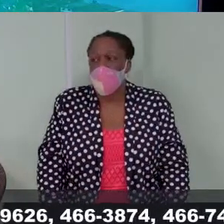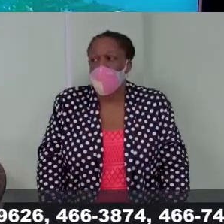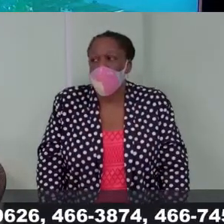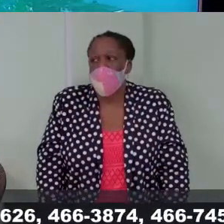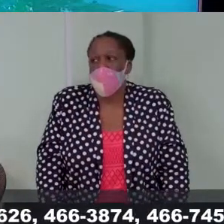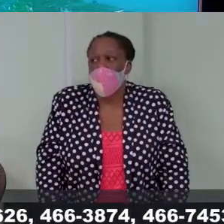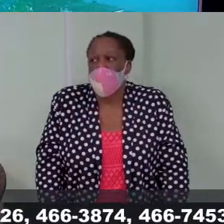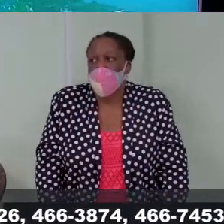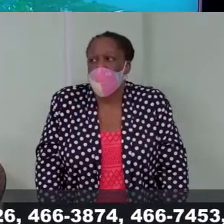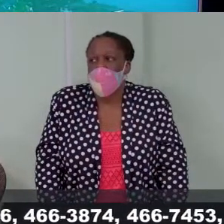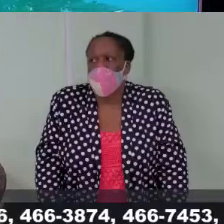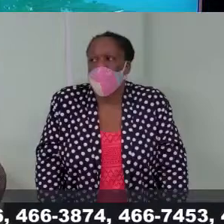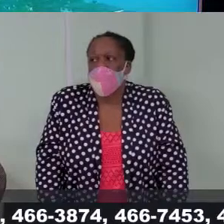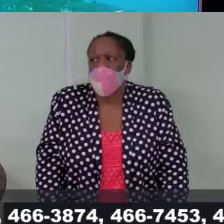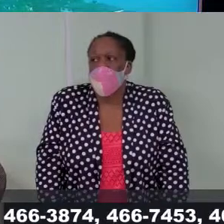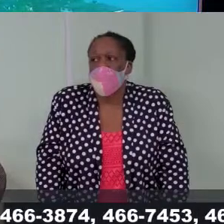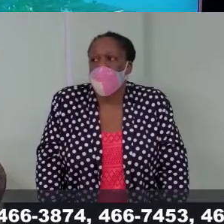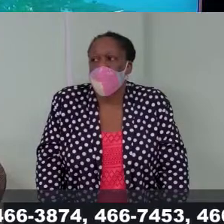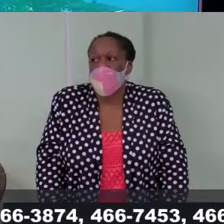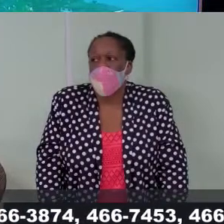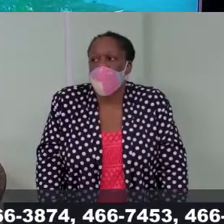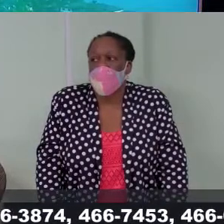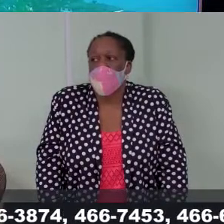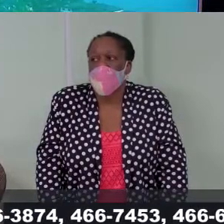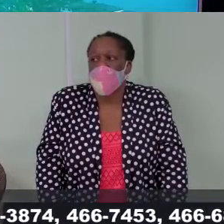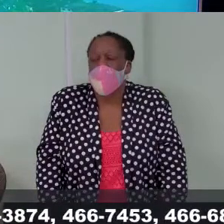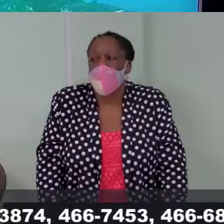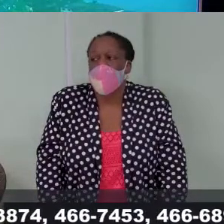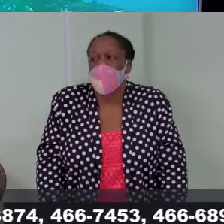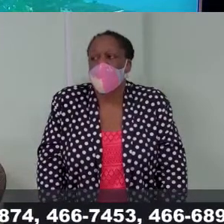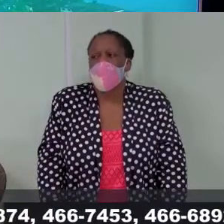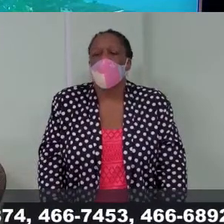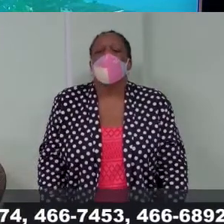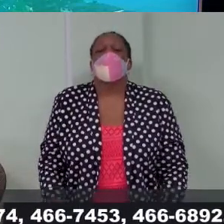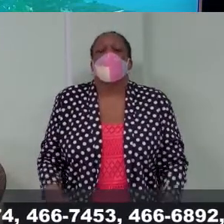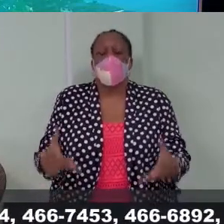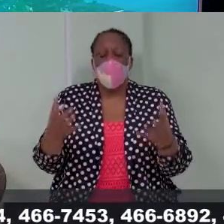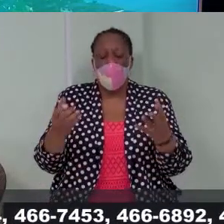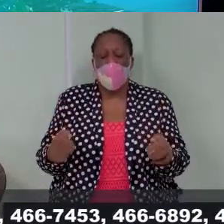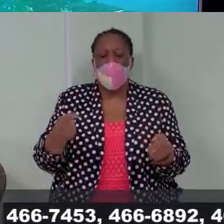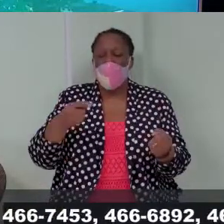Very good question, Mr. Williams. I want to use this platform to